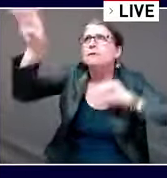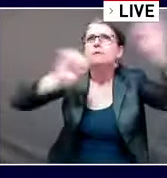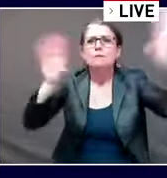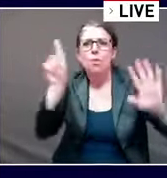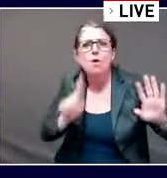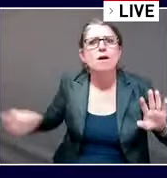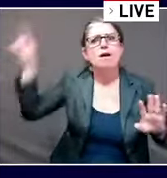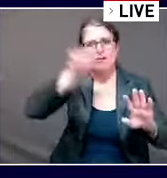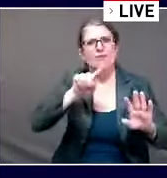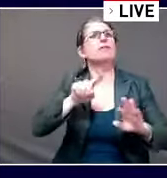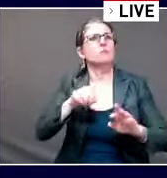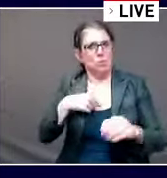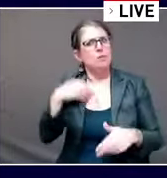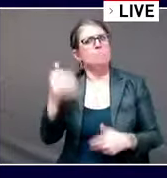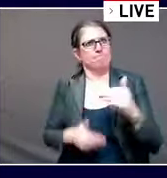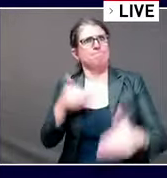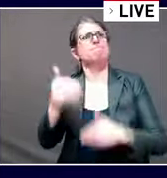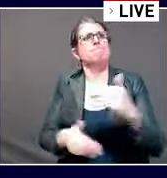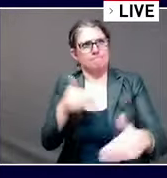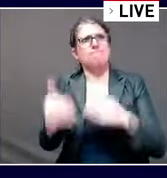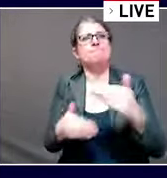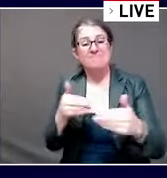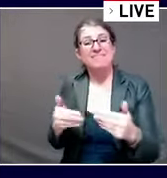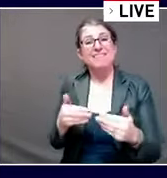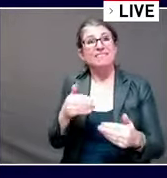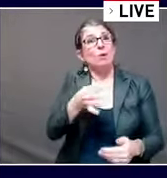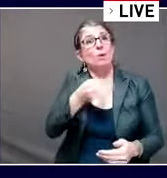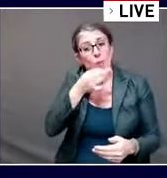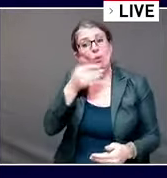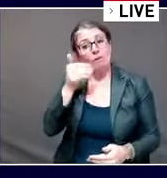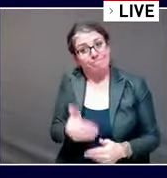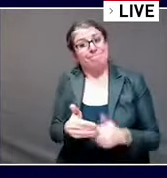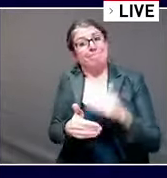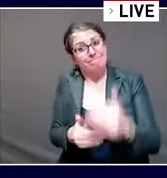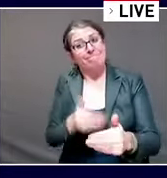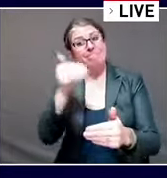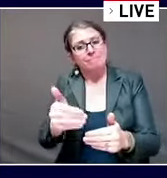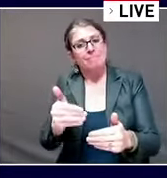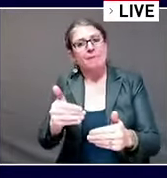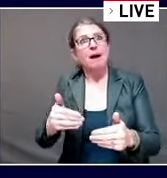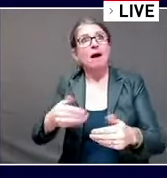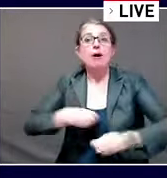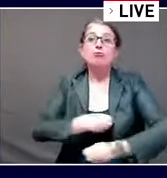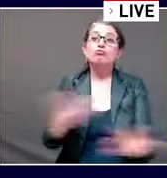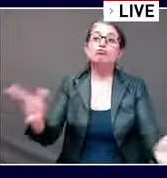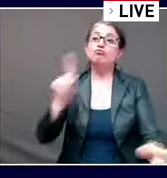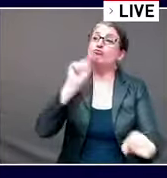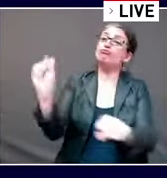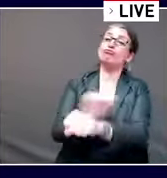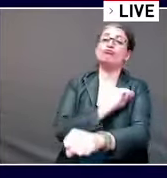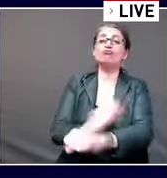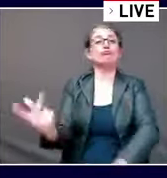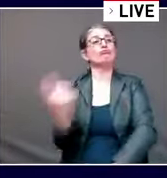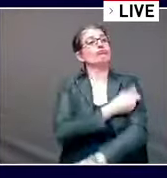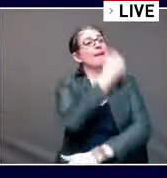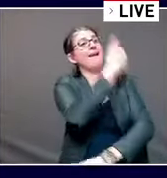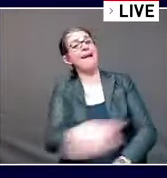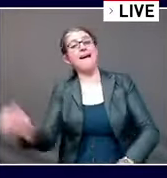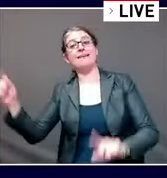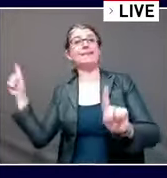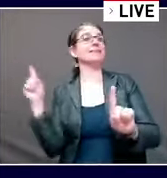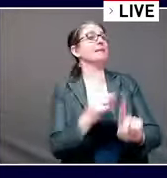why I need all of you to take steps to guard against the virus, even through the vaccine period, as we're waiting for the vaccines